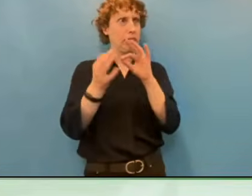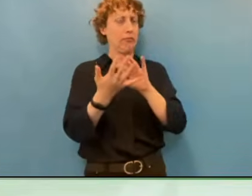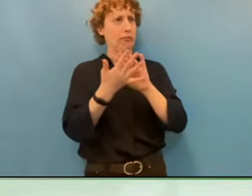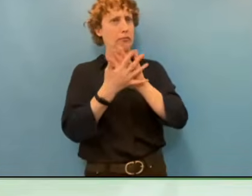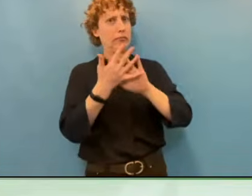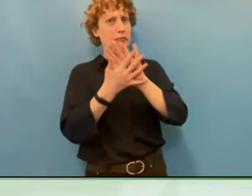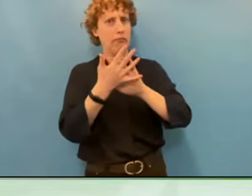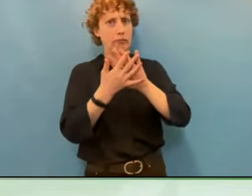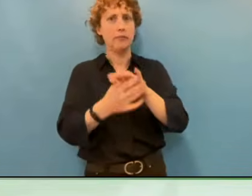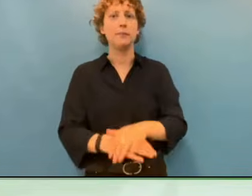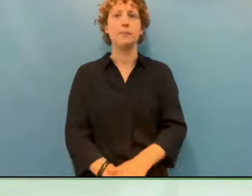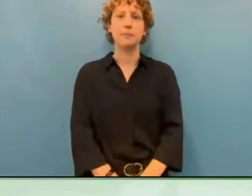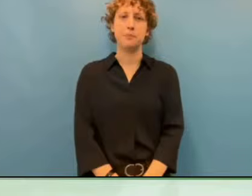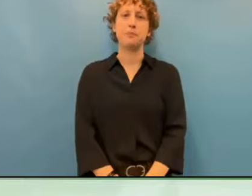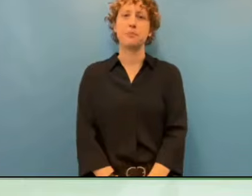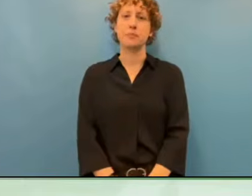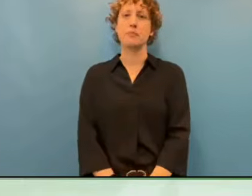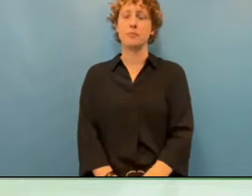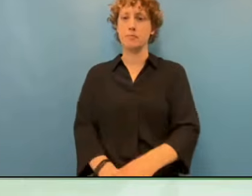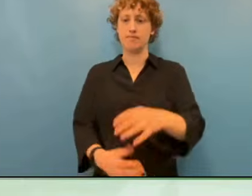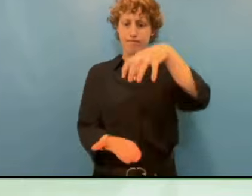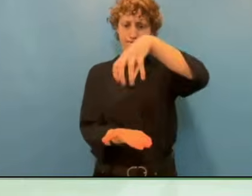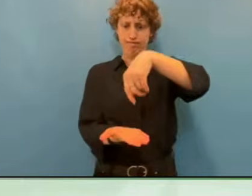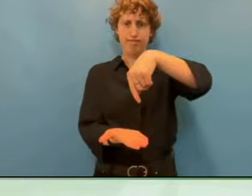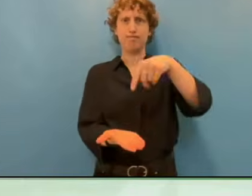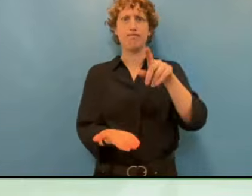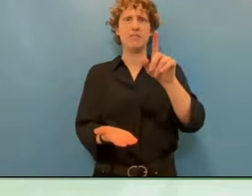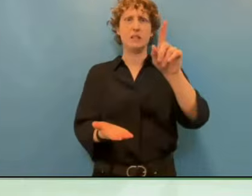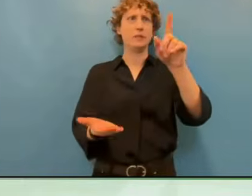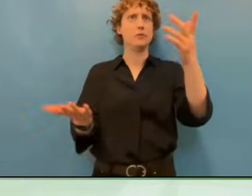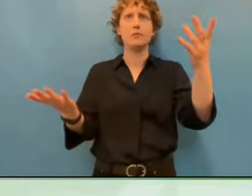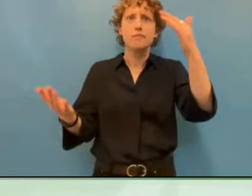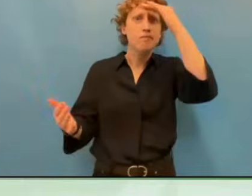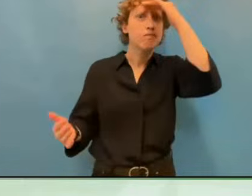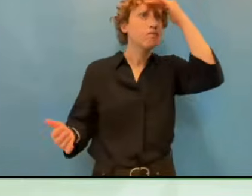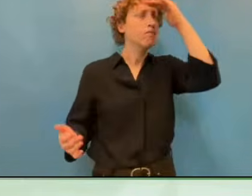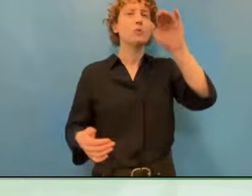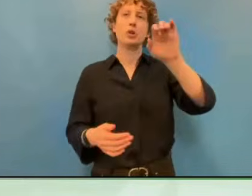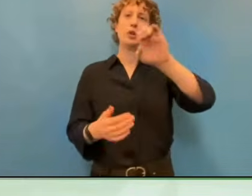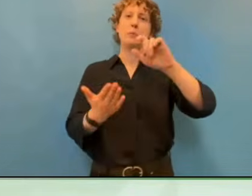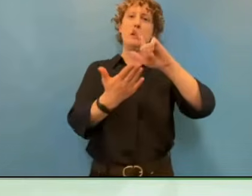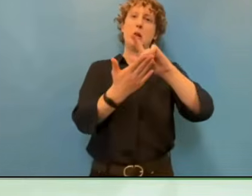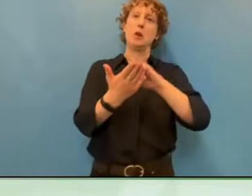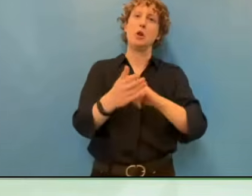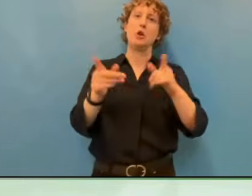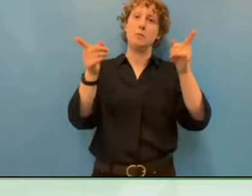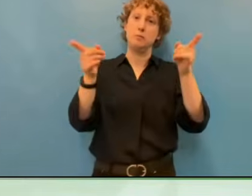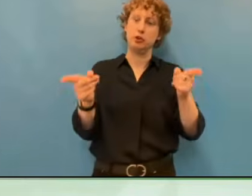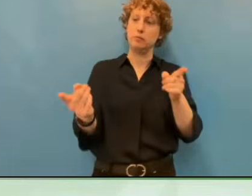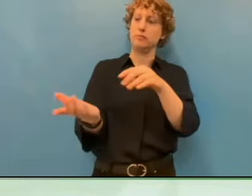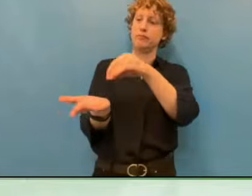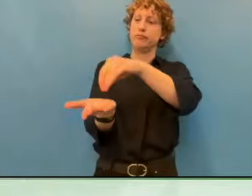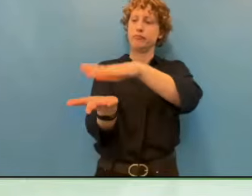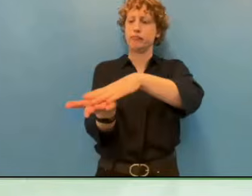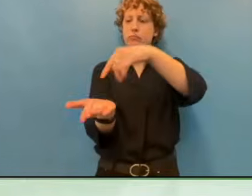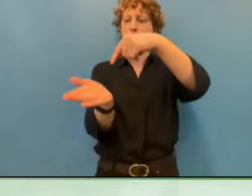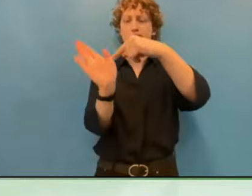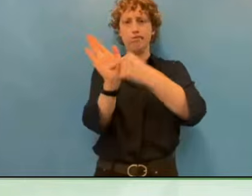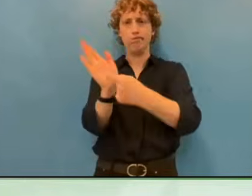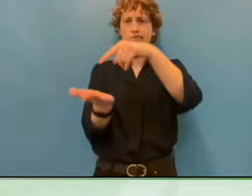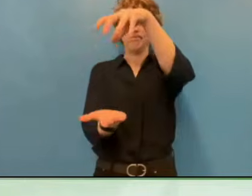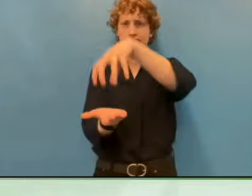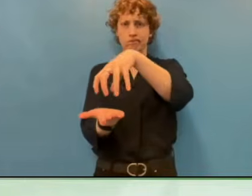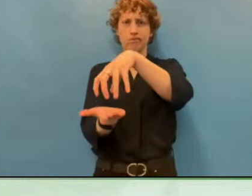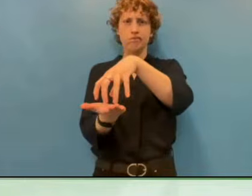public solution or public service point for it. But we have to evaluate which one, how it should